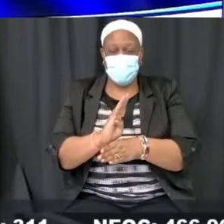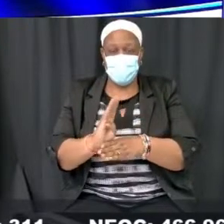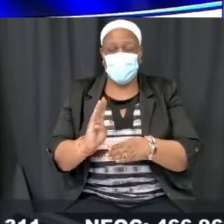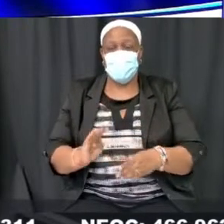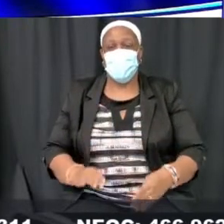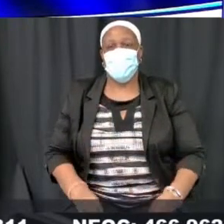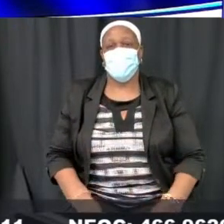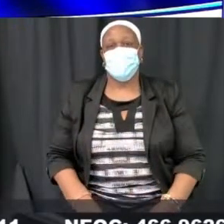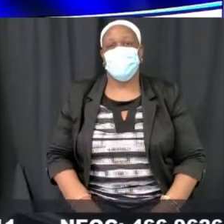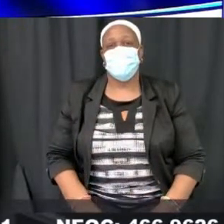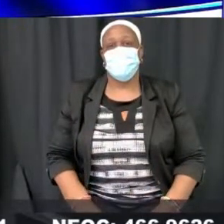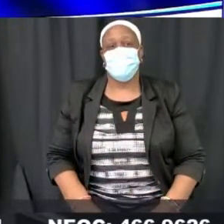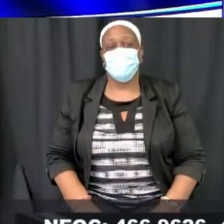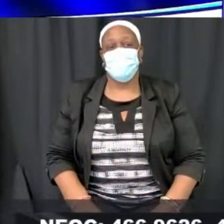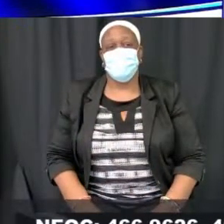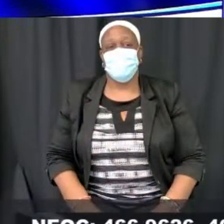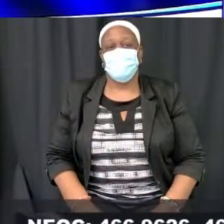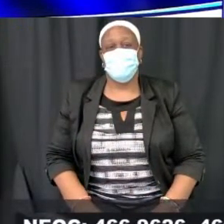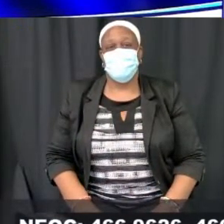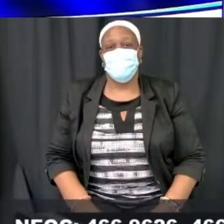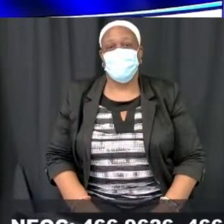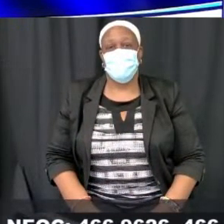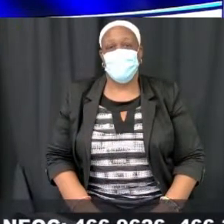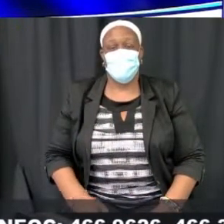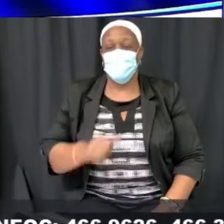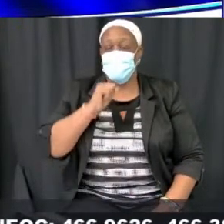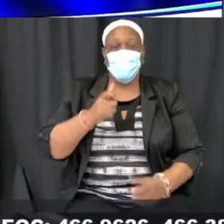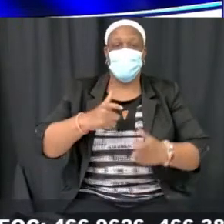micro, small, and medium enterprise sector.